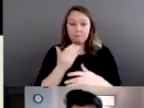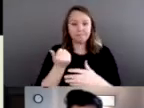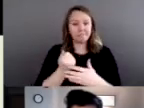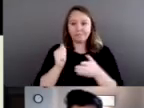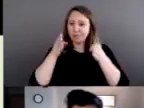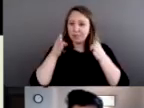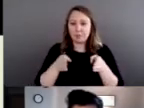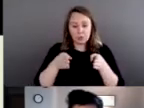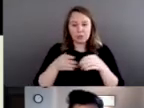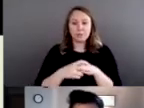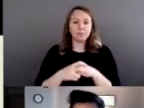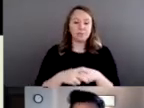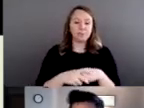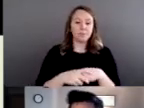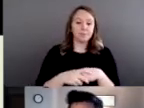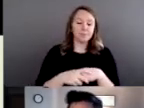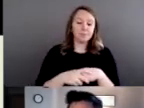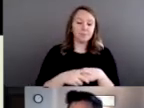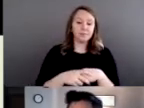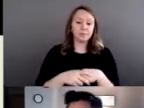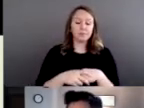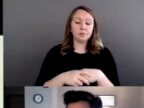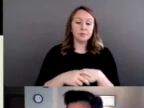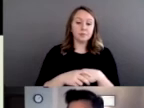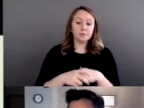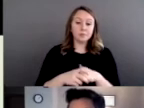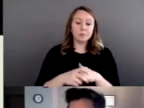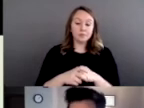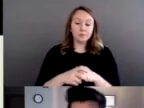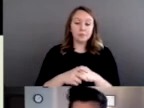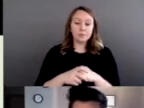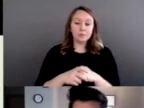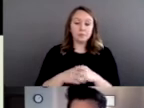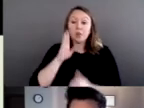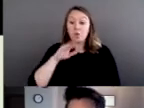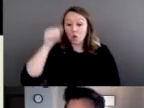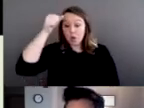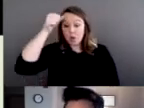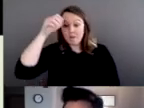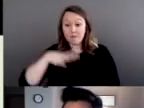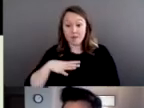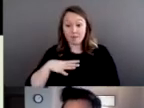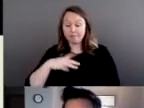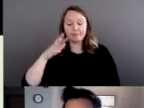that a female perpetrator of domestic violence or sexual assault is less